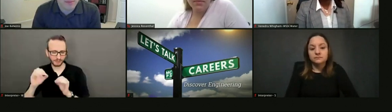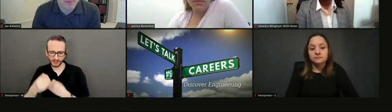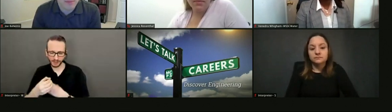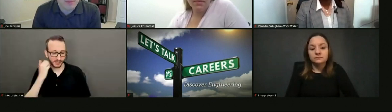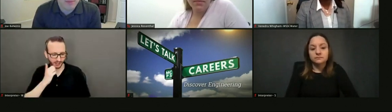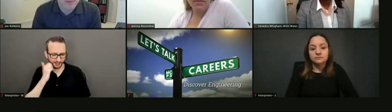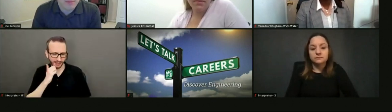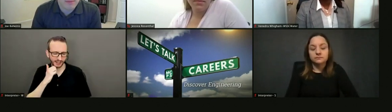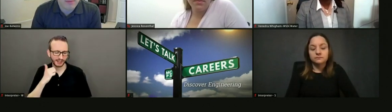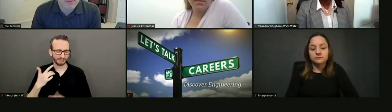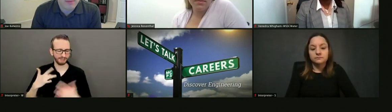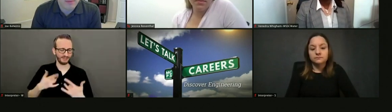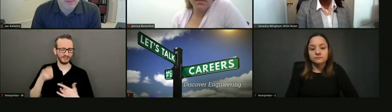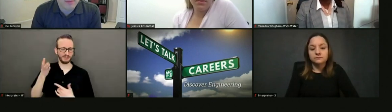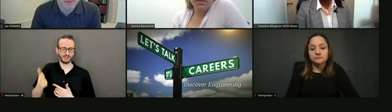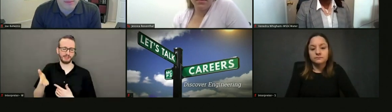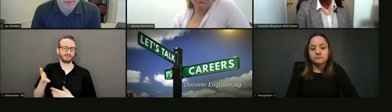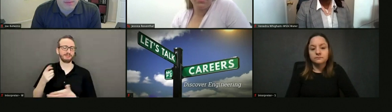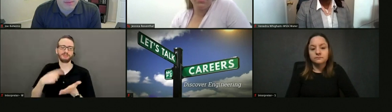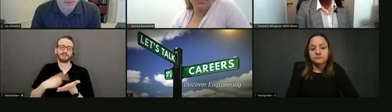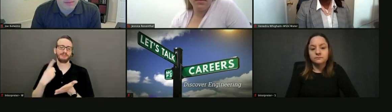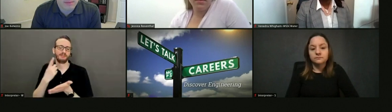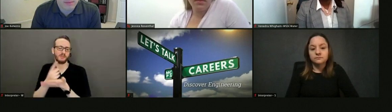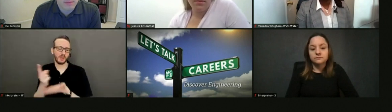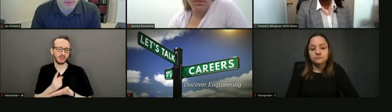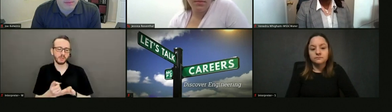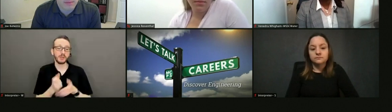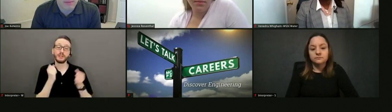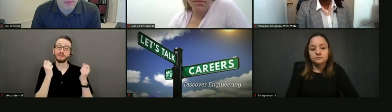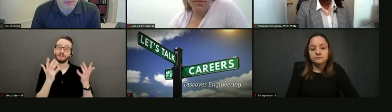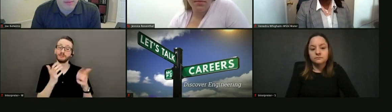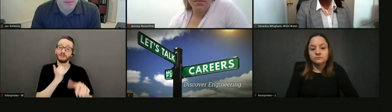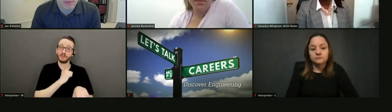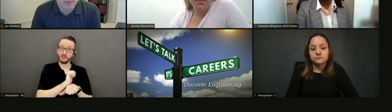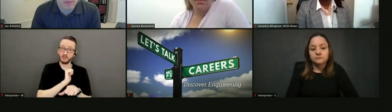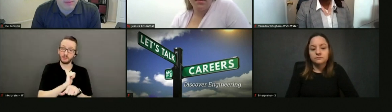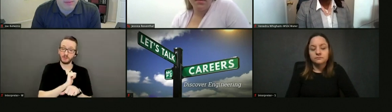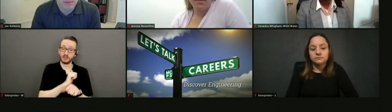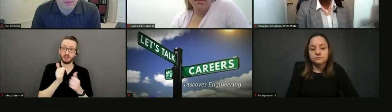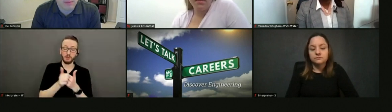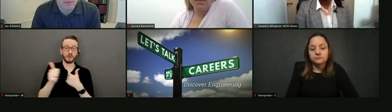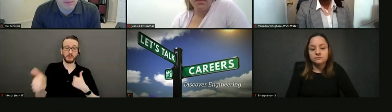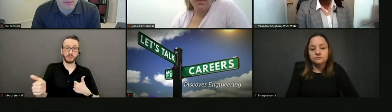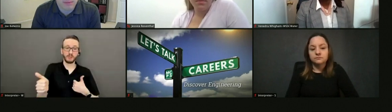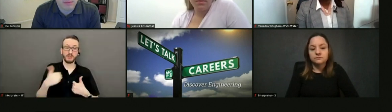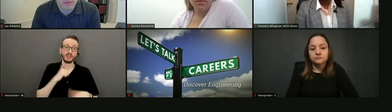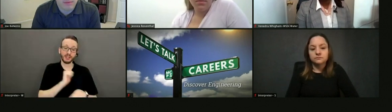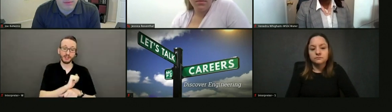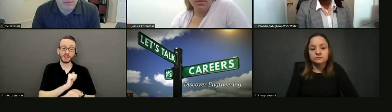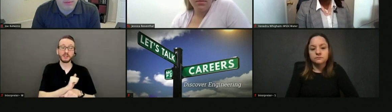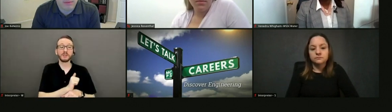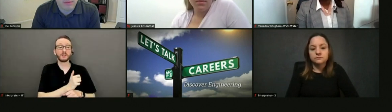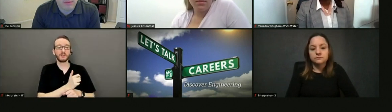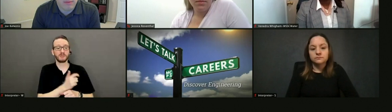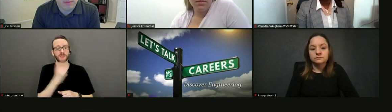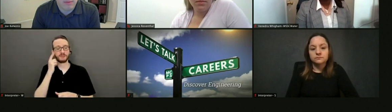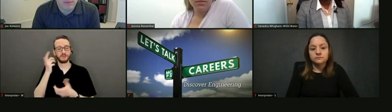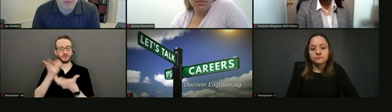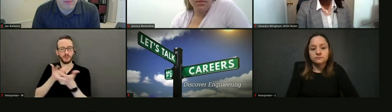week, but I do a lot of my work remotely just because I work with a lot of executives at this